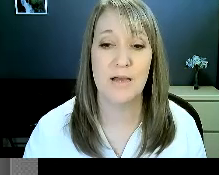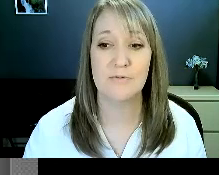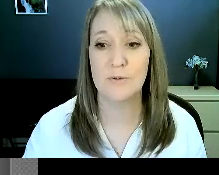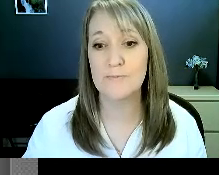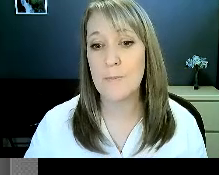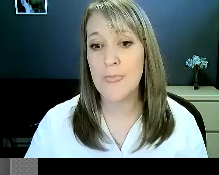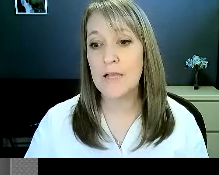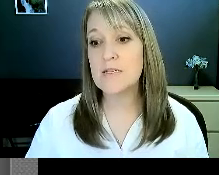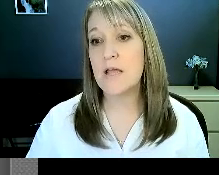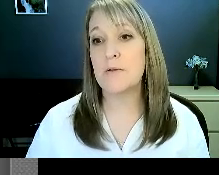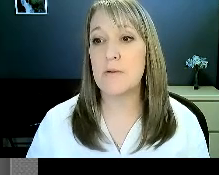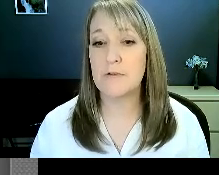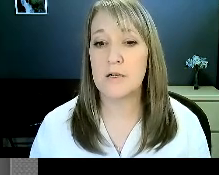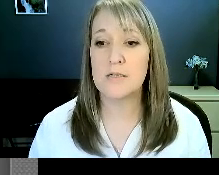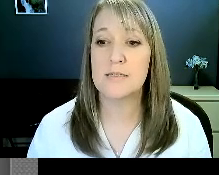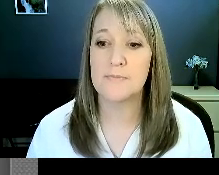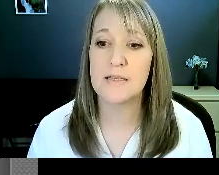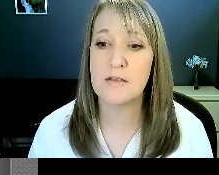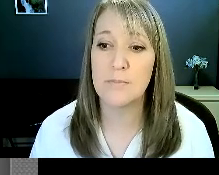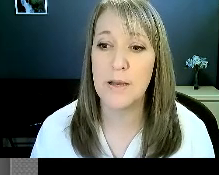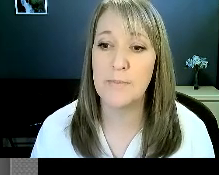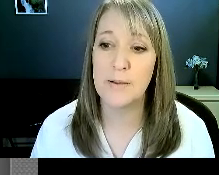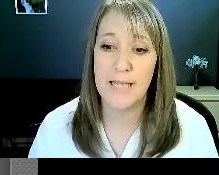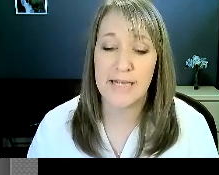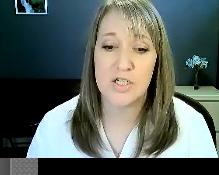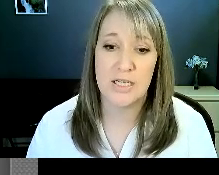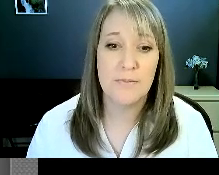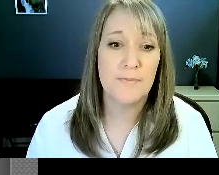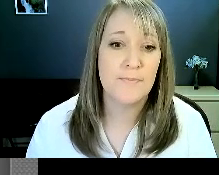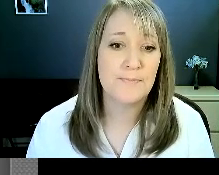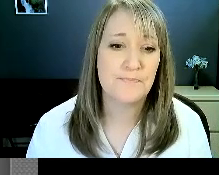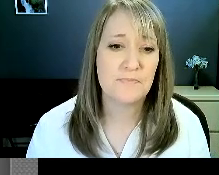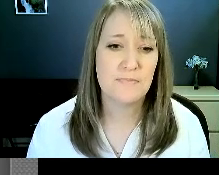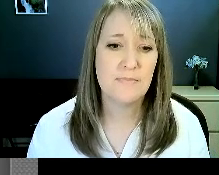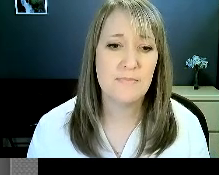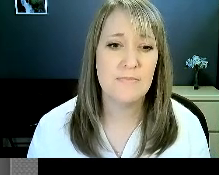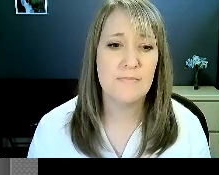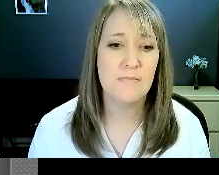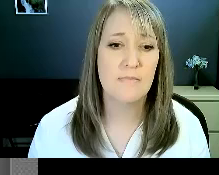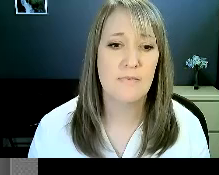very impactful. Here's another one of hers. It's called Ba Ba Black Sheep.